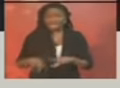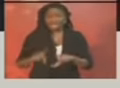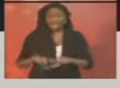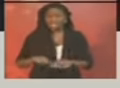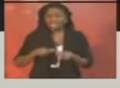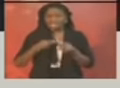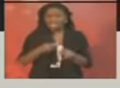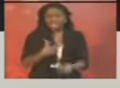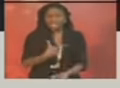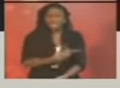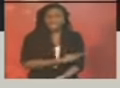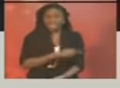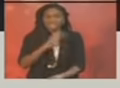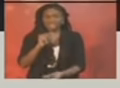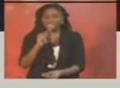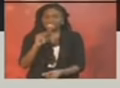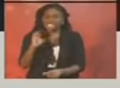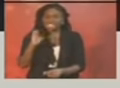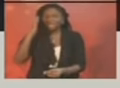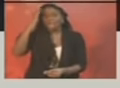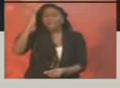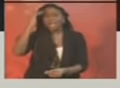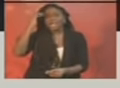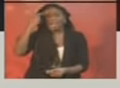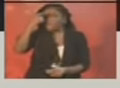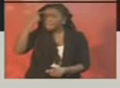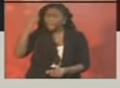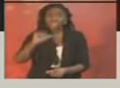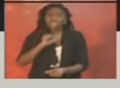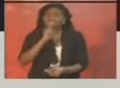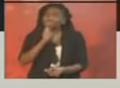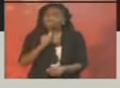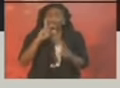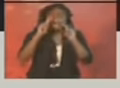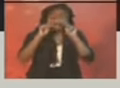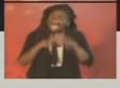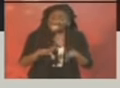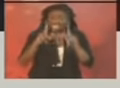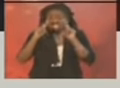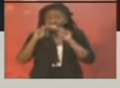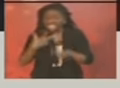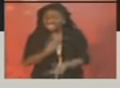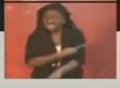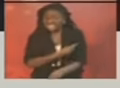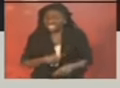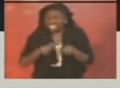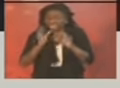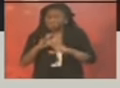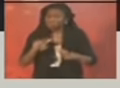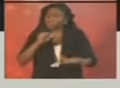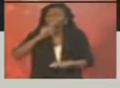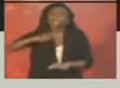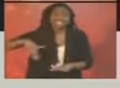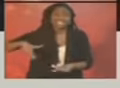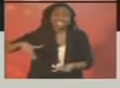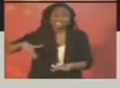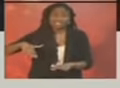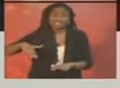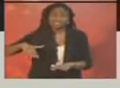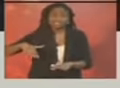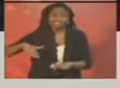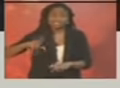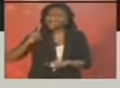matter, as he mentioned, in terms of data. We haven't had a data for it, so we can't go to start using it in